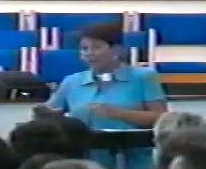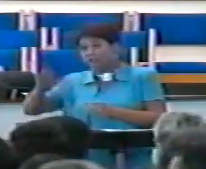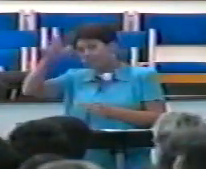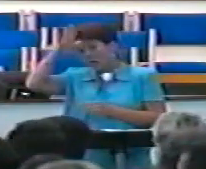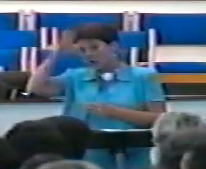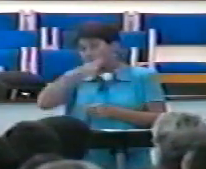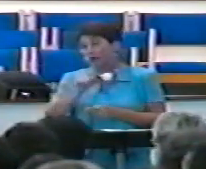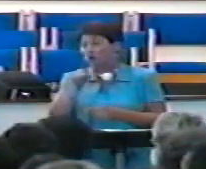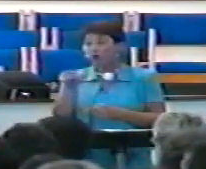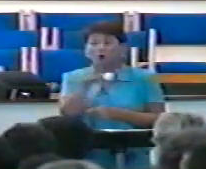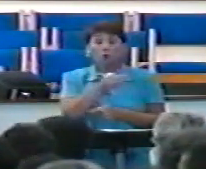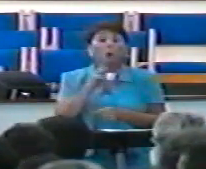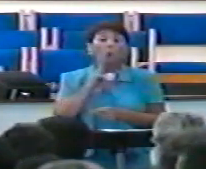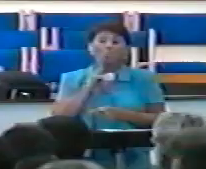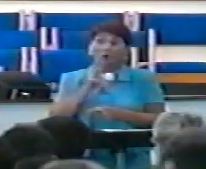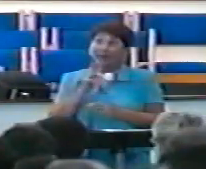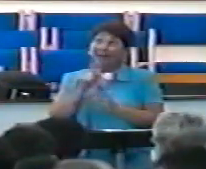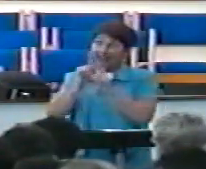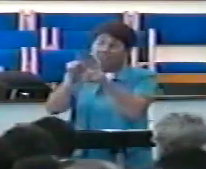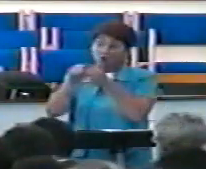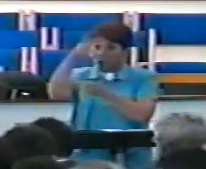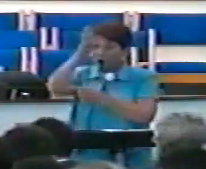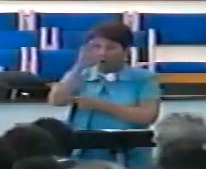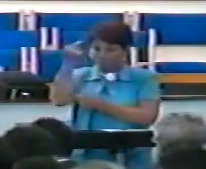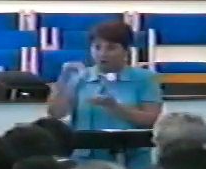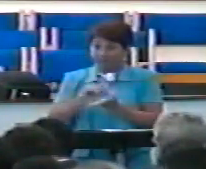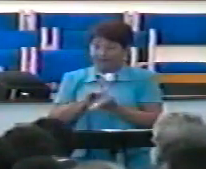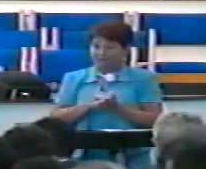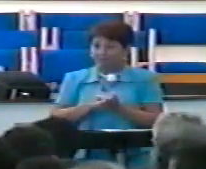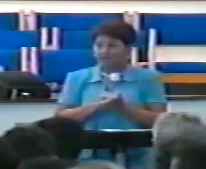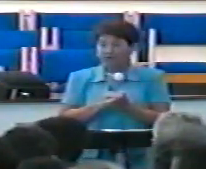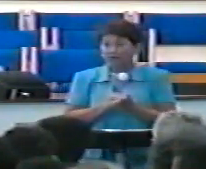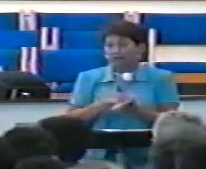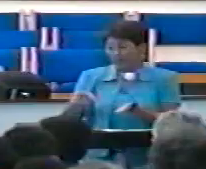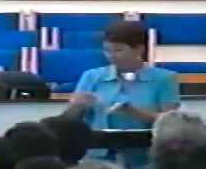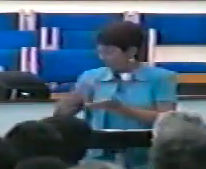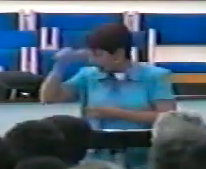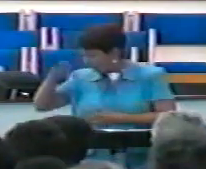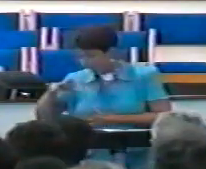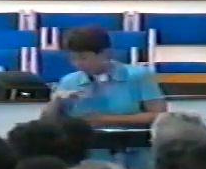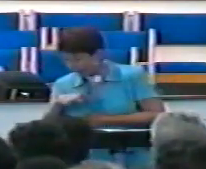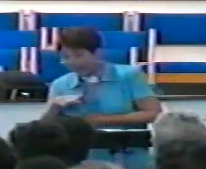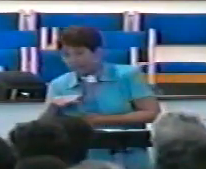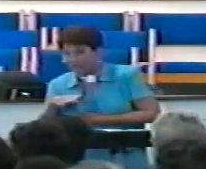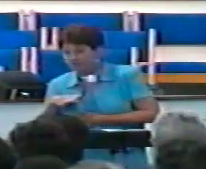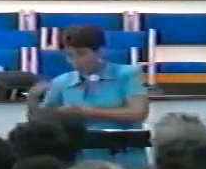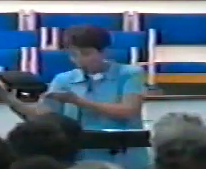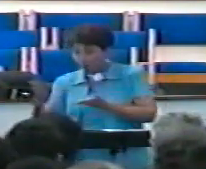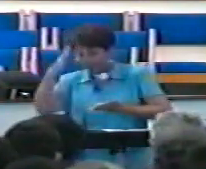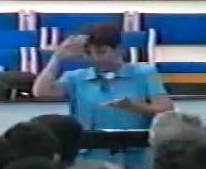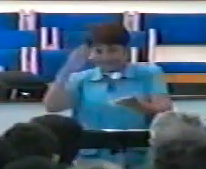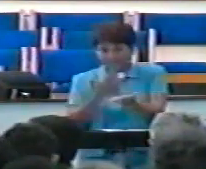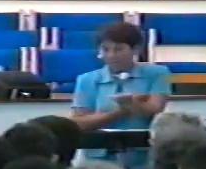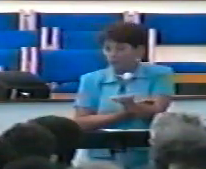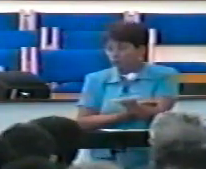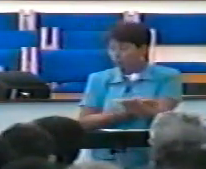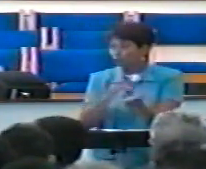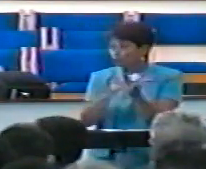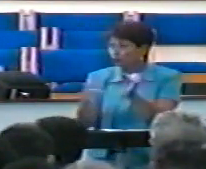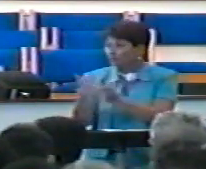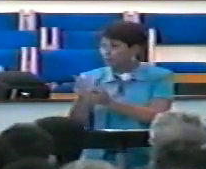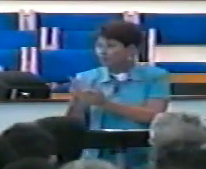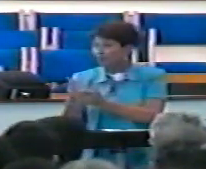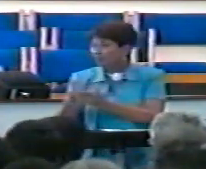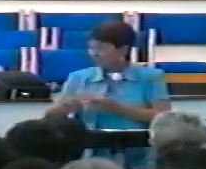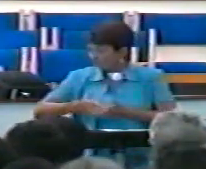This father in Mark chapter 9, he brought his son to Jesus every Sunday morning, every Sunday night, every Wednesday night. The father